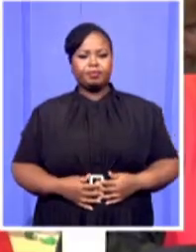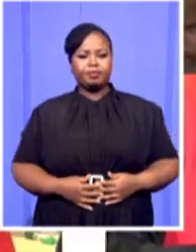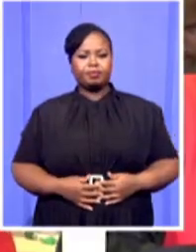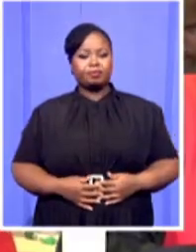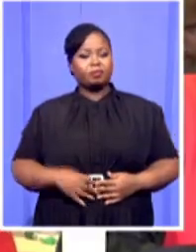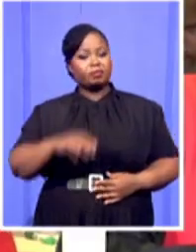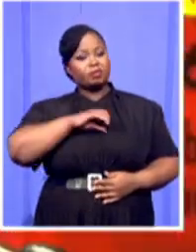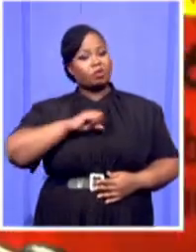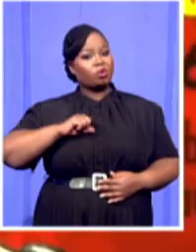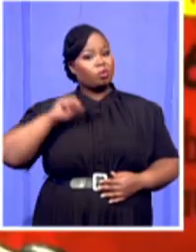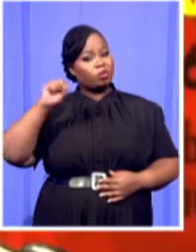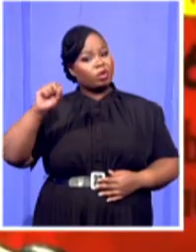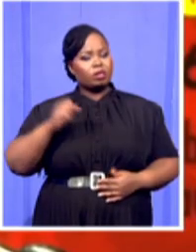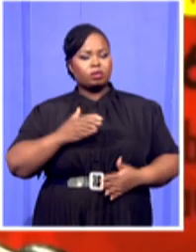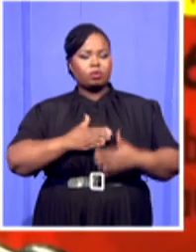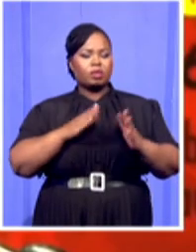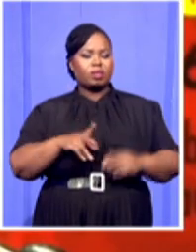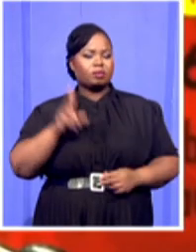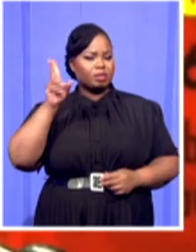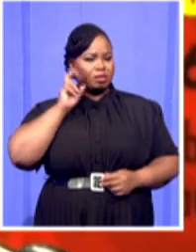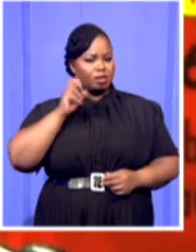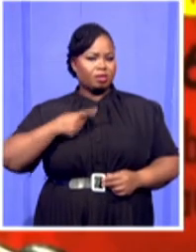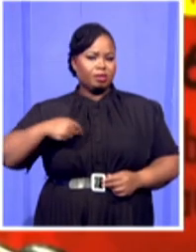Comrades, workers need to hear the party.